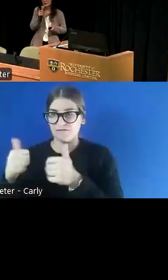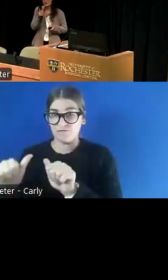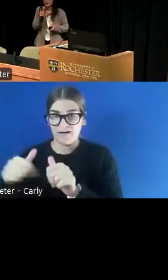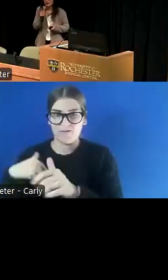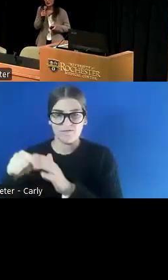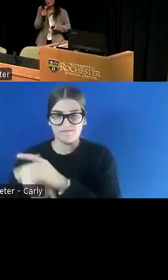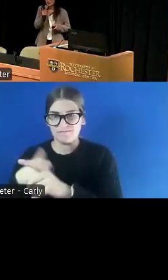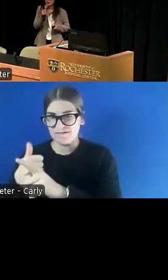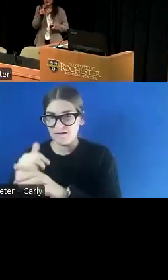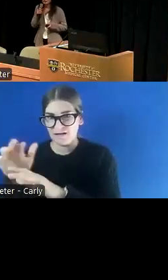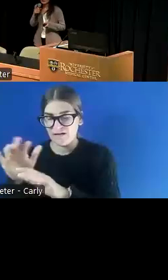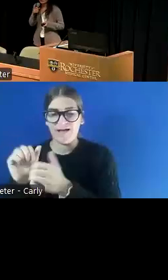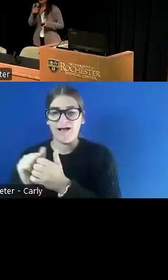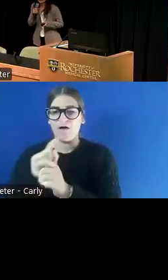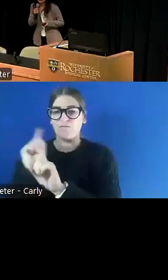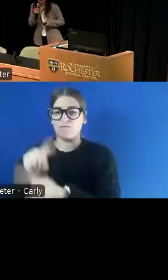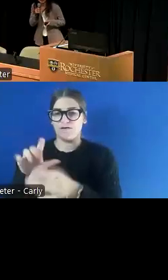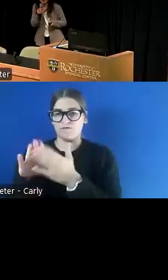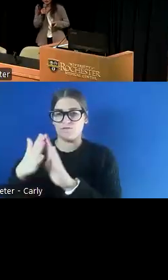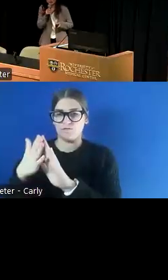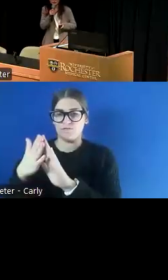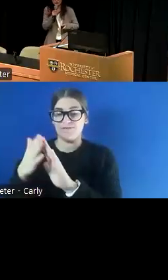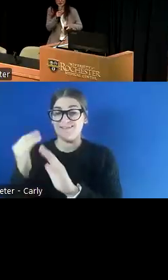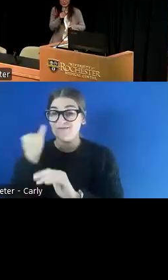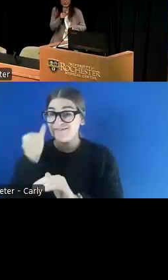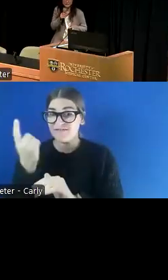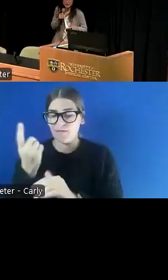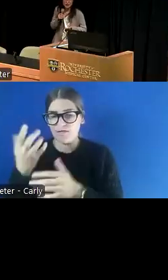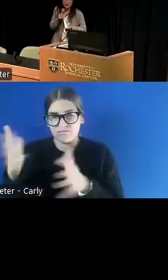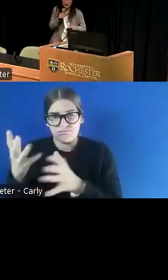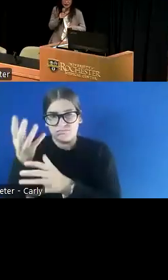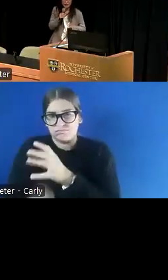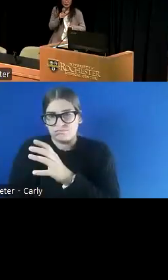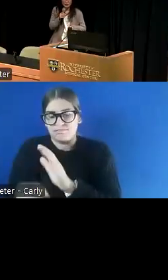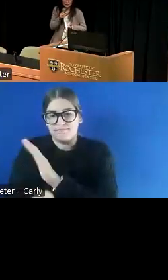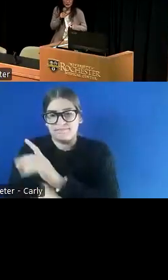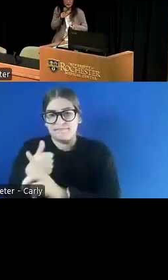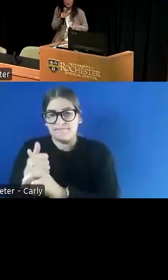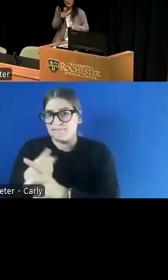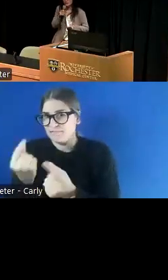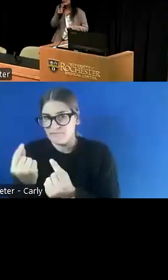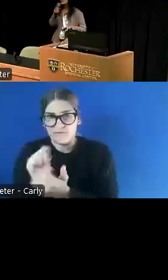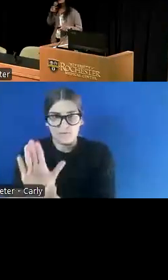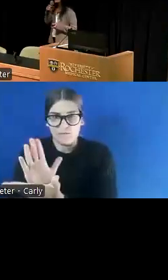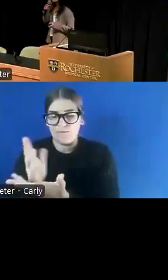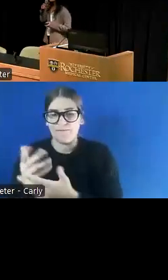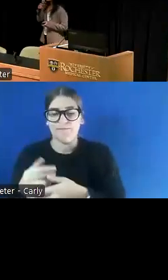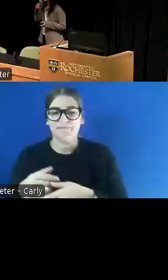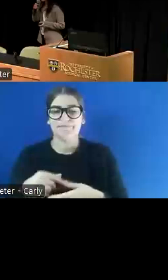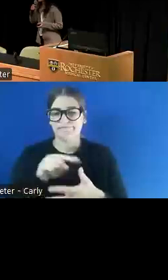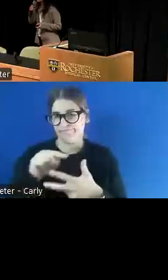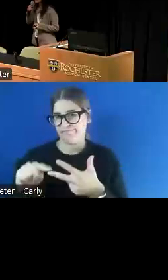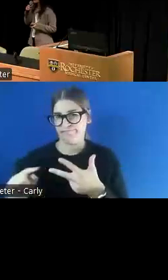to their community of those who have lost someone to suicide? And before I begin, I want to give you a little